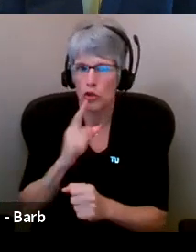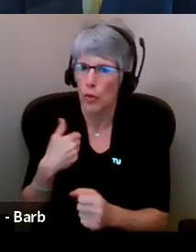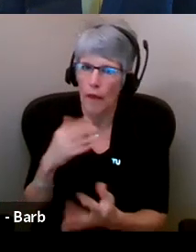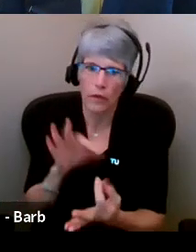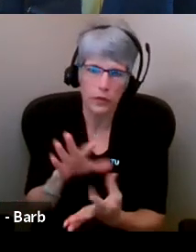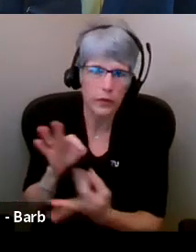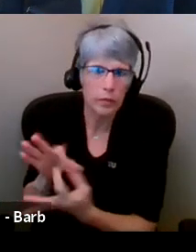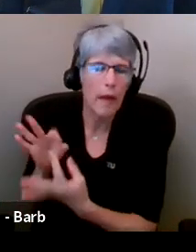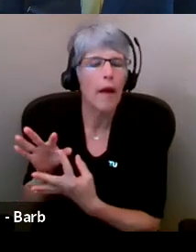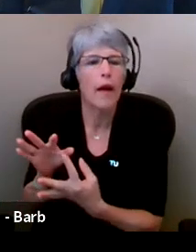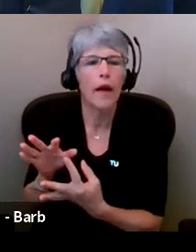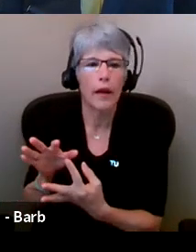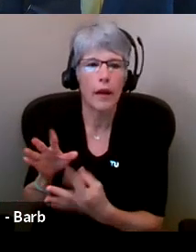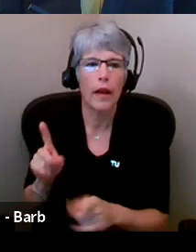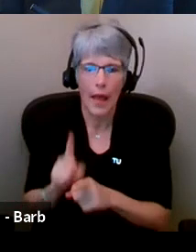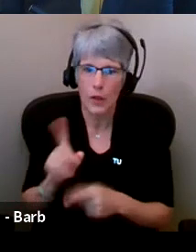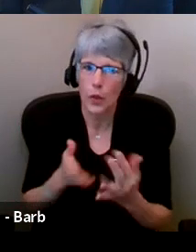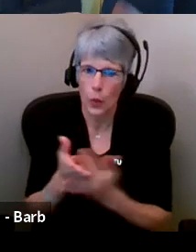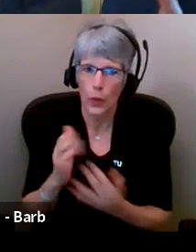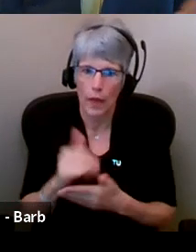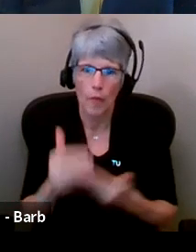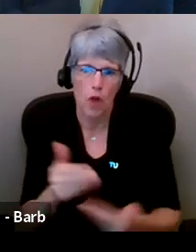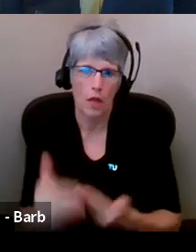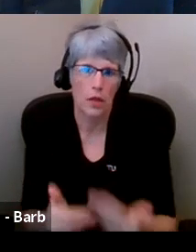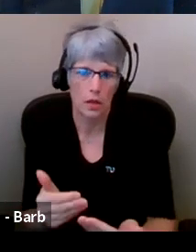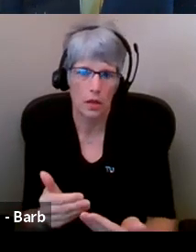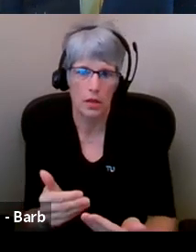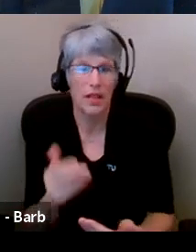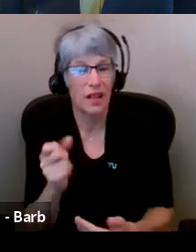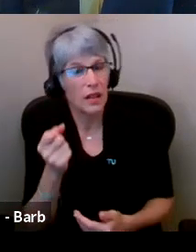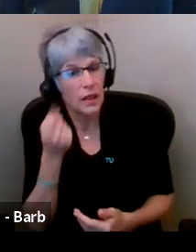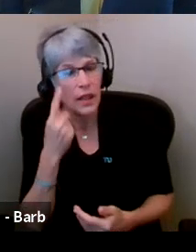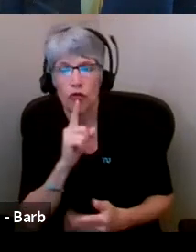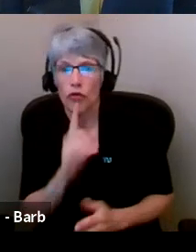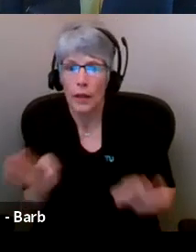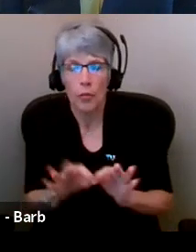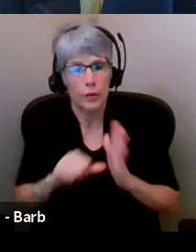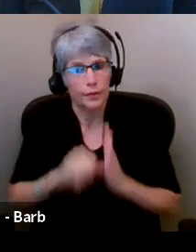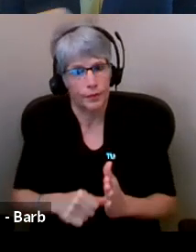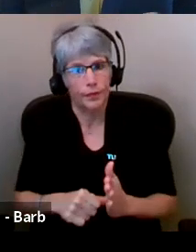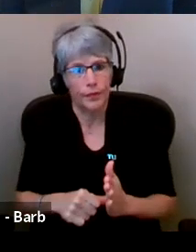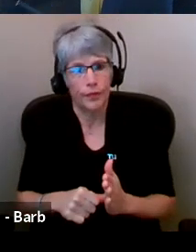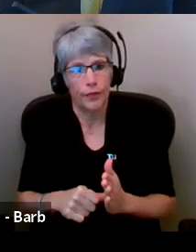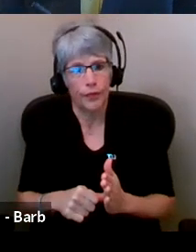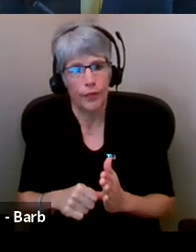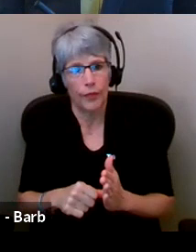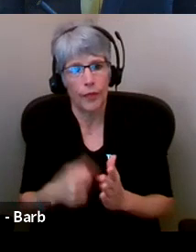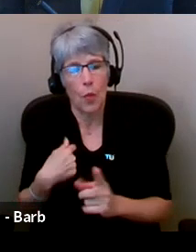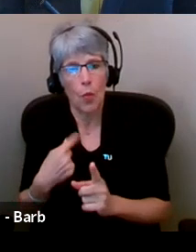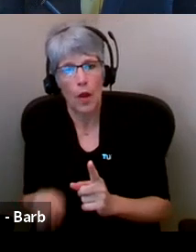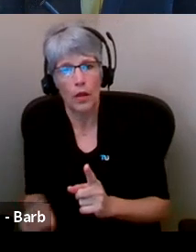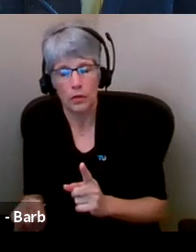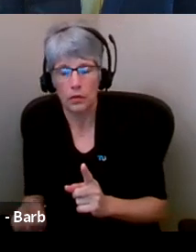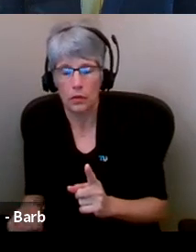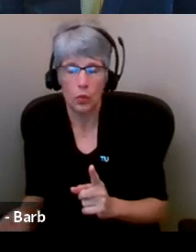and feedback as we go through that process. And it's really important, I think, to point out that when we reverted to what we did back a year